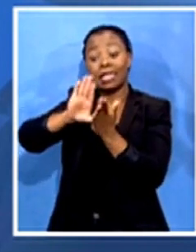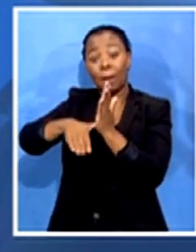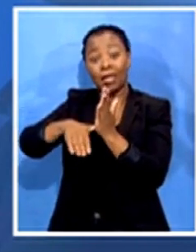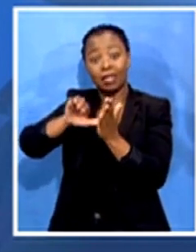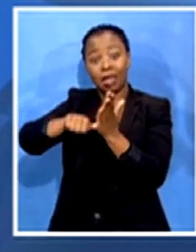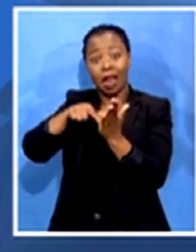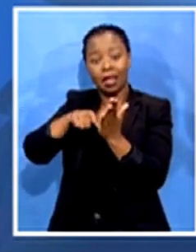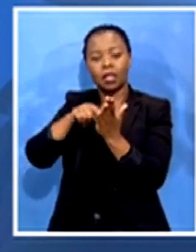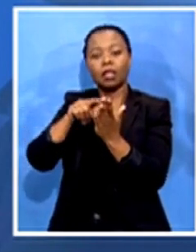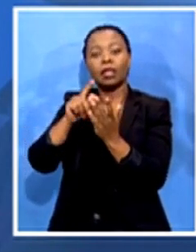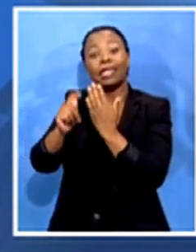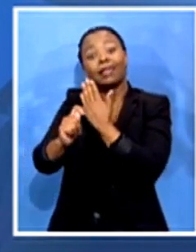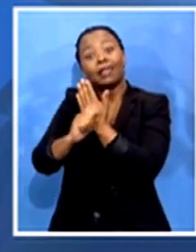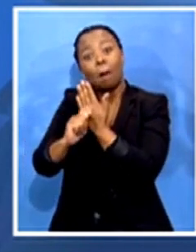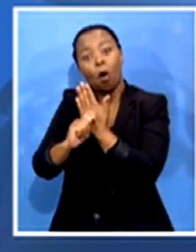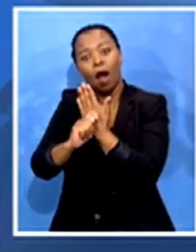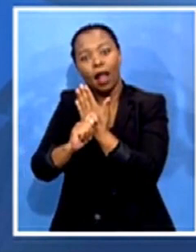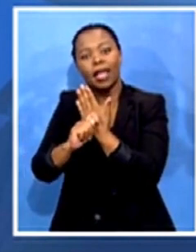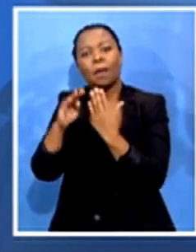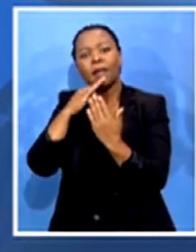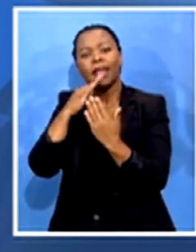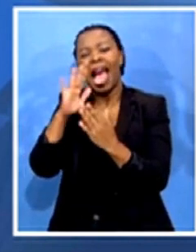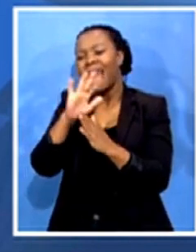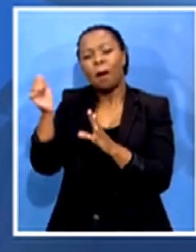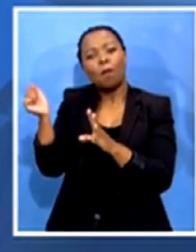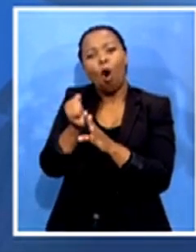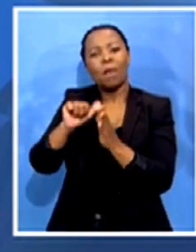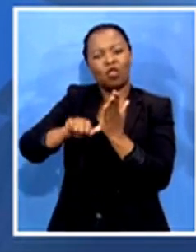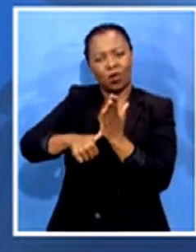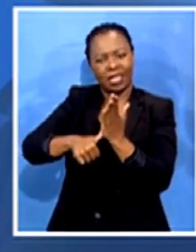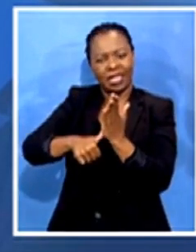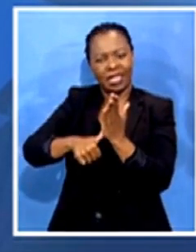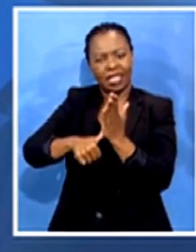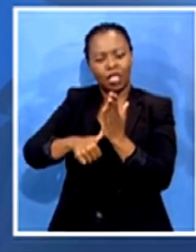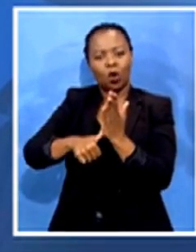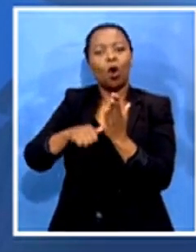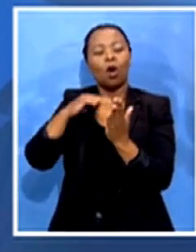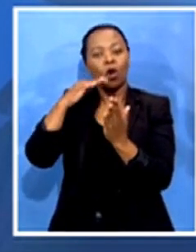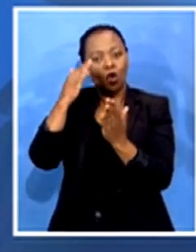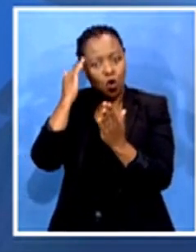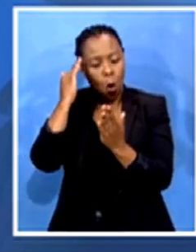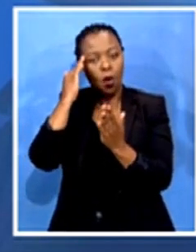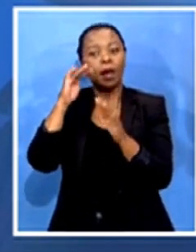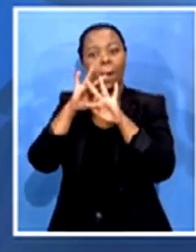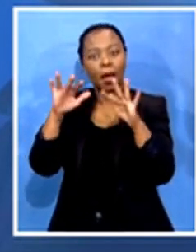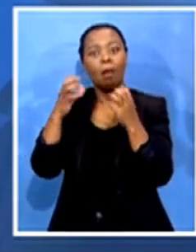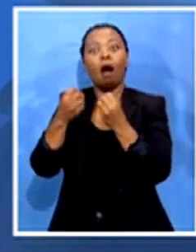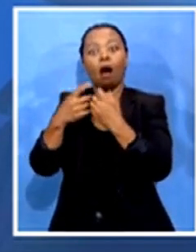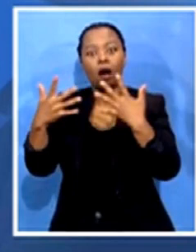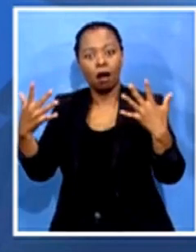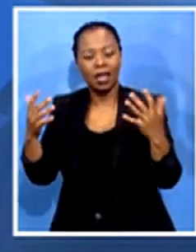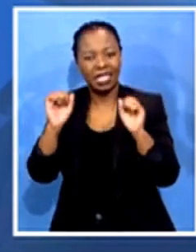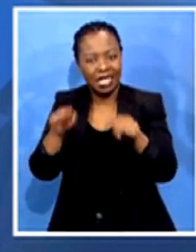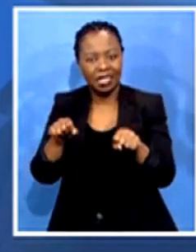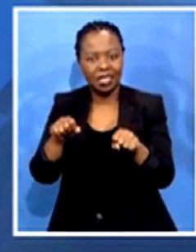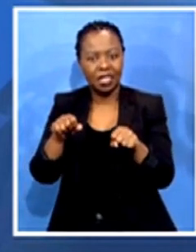grant, notwithstanding the fact that we have a lot of people that are challenged by the whole issue of